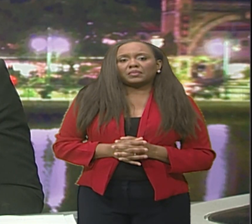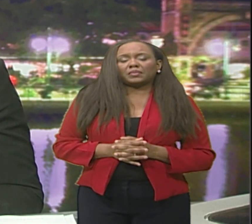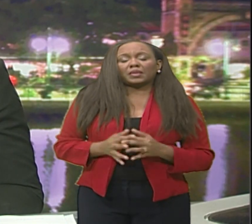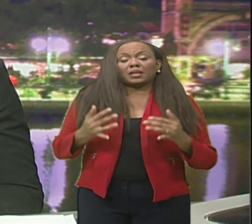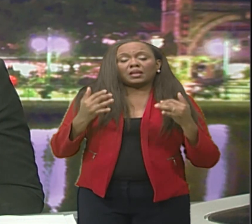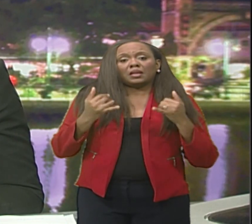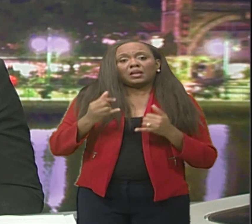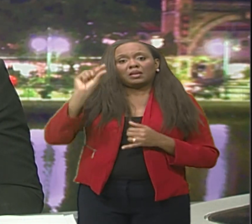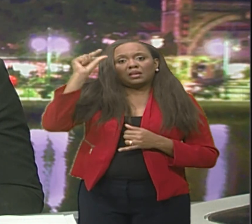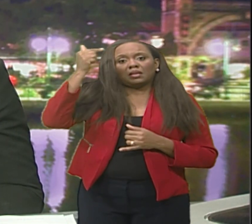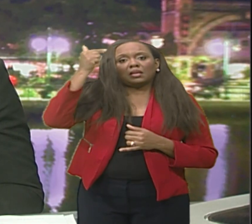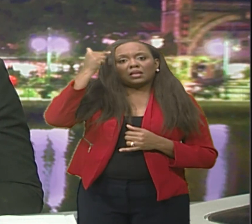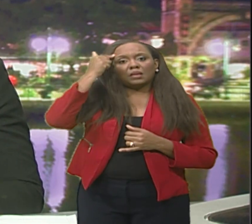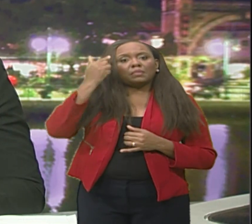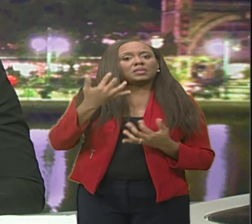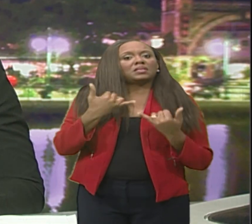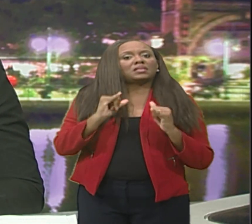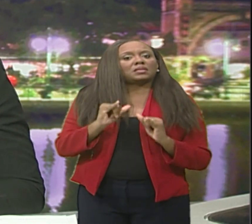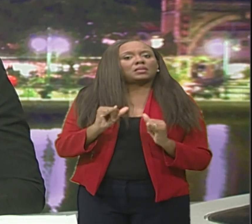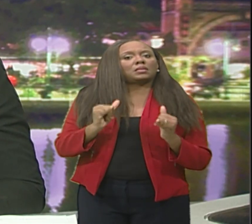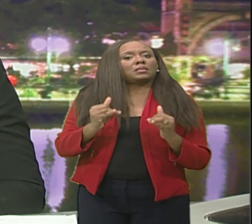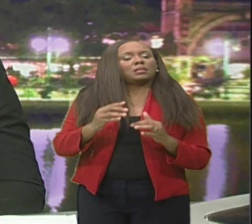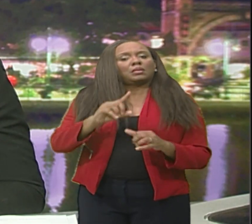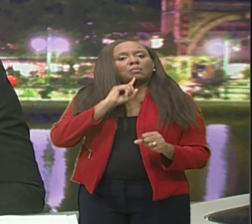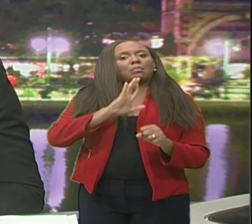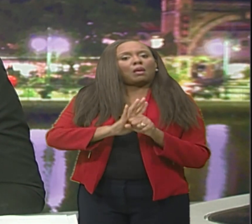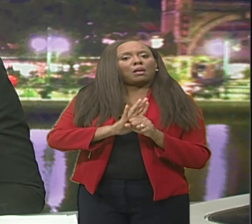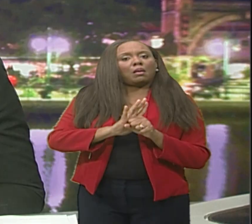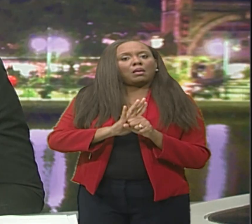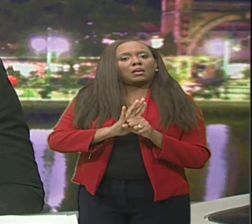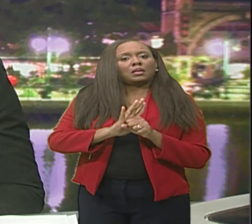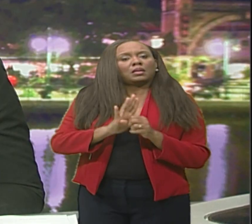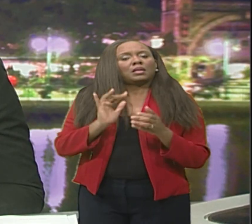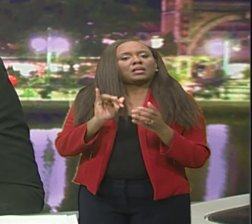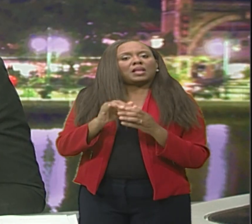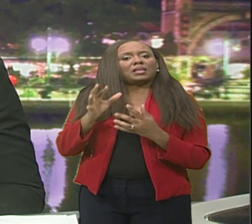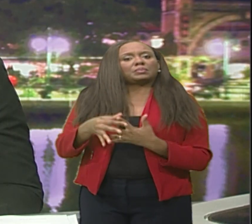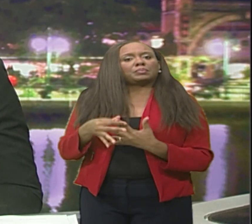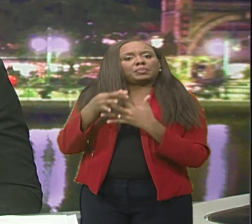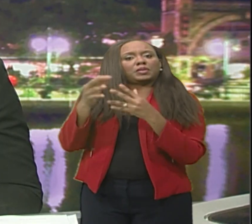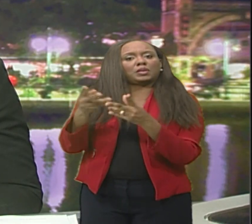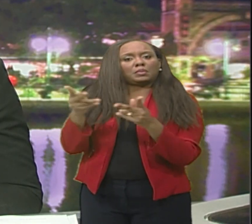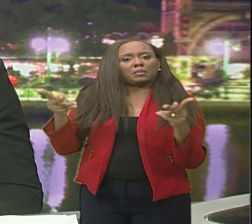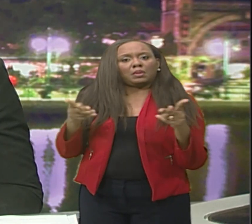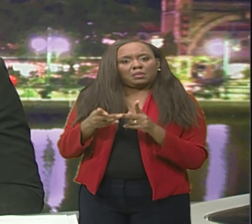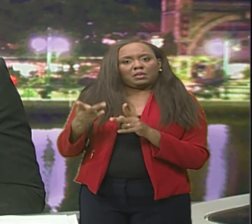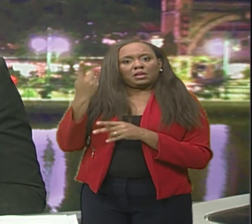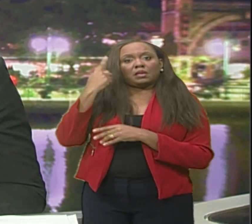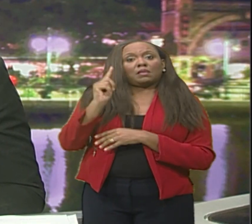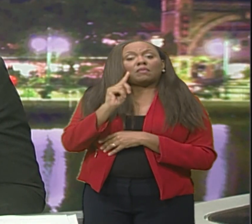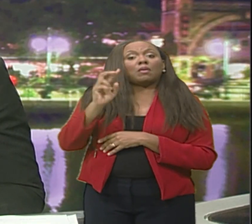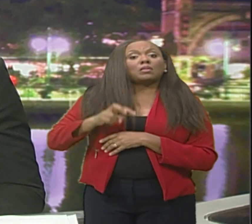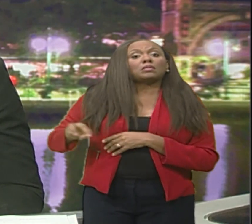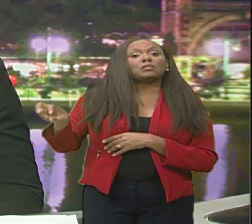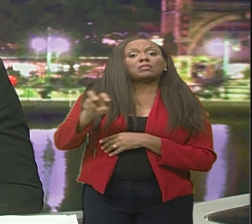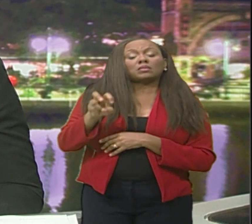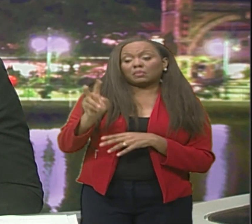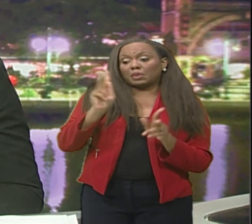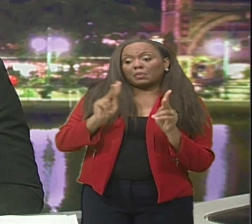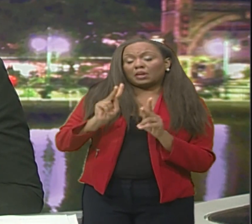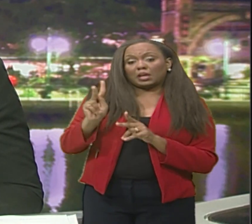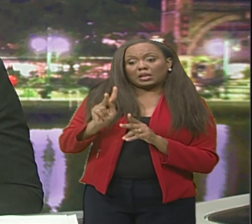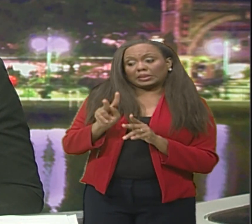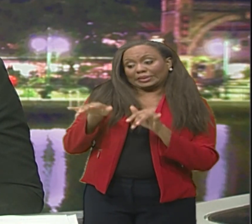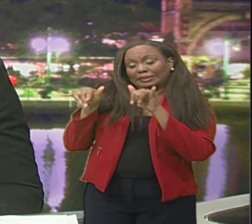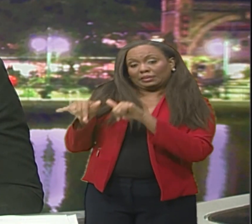Thank you, Kareem. Government remains committed to indigenous properties, providing accommodation for the tourism sector, and is exploring